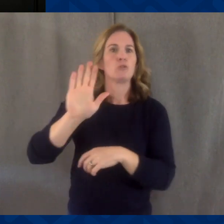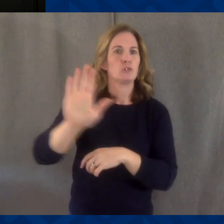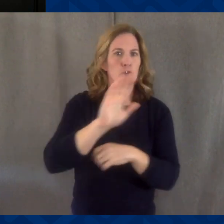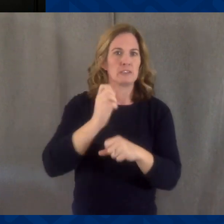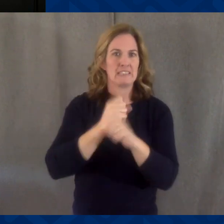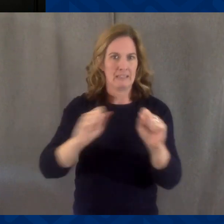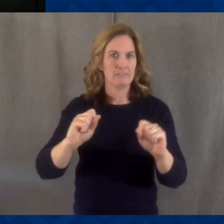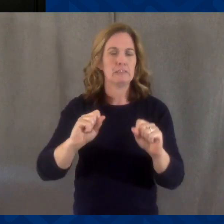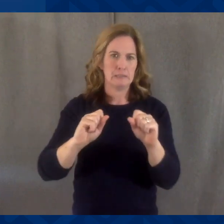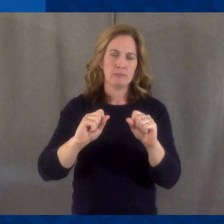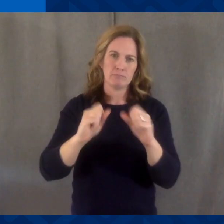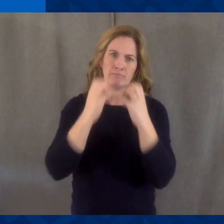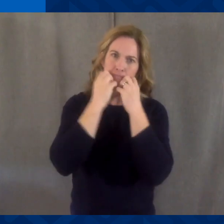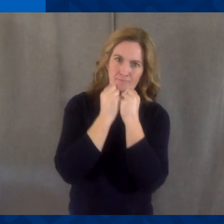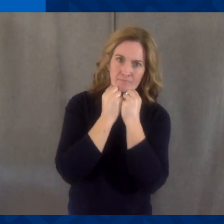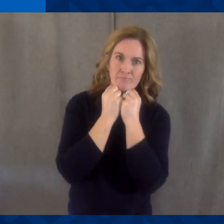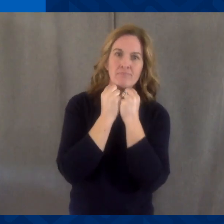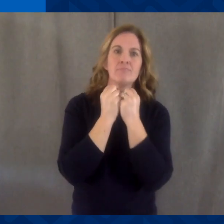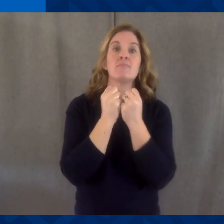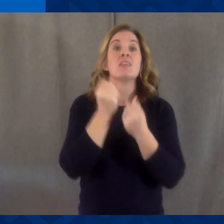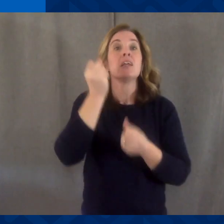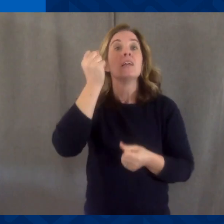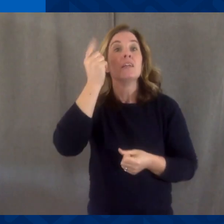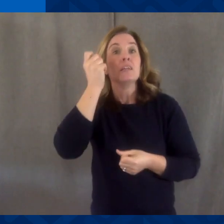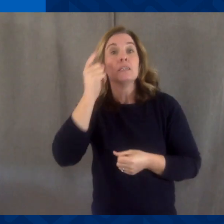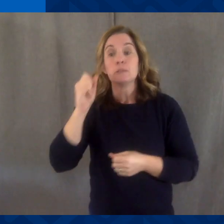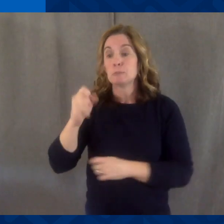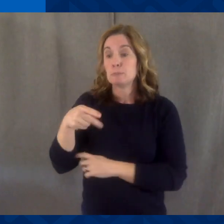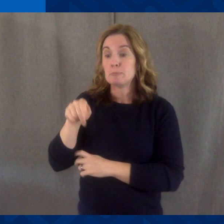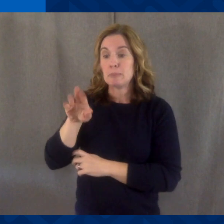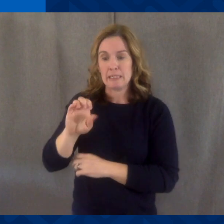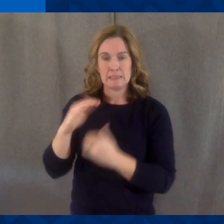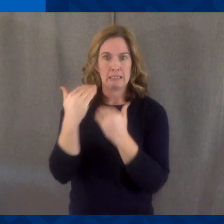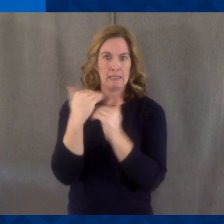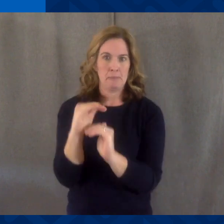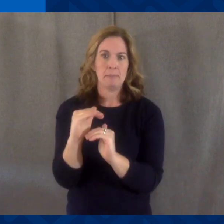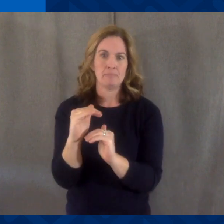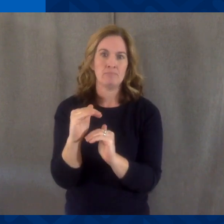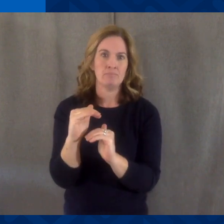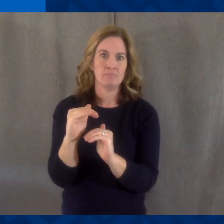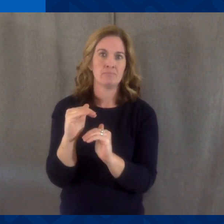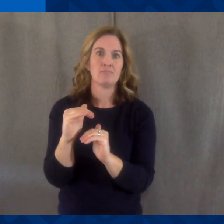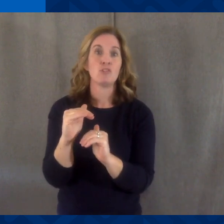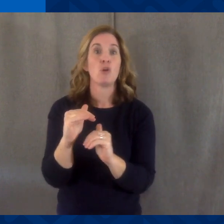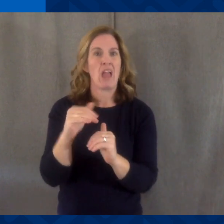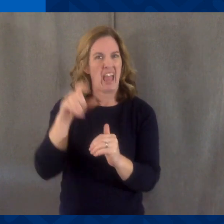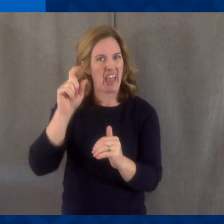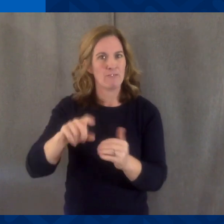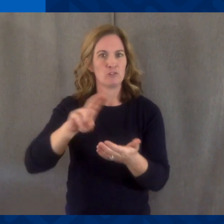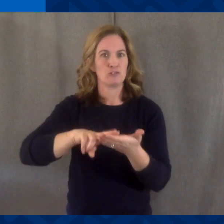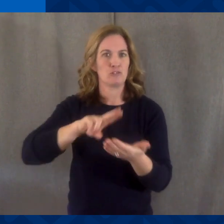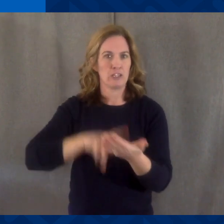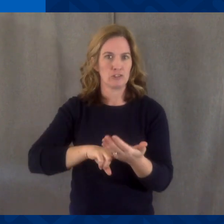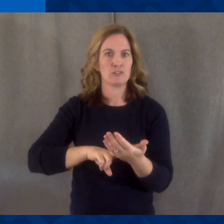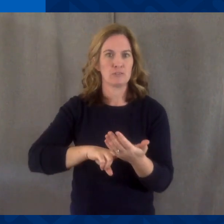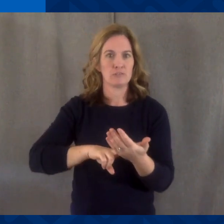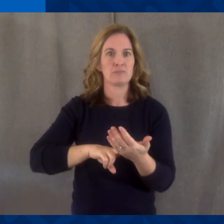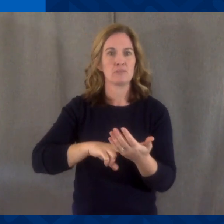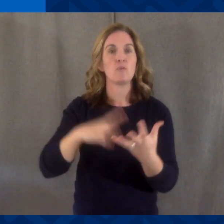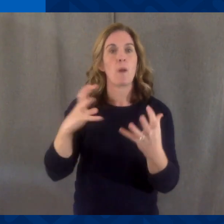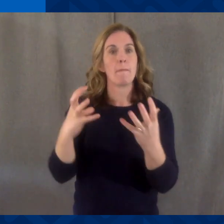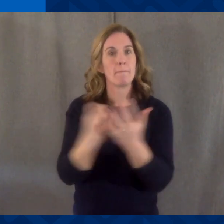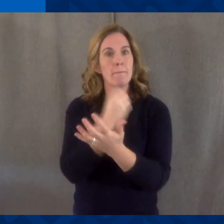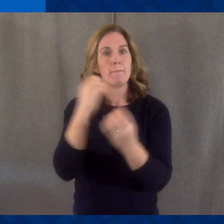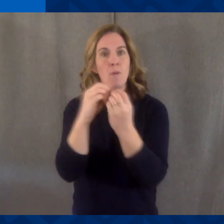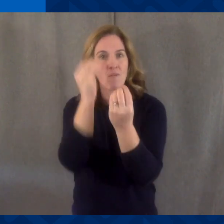space is limited, and you do have to register. So for more information and to register, you need to secure your spot. Jump online